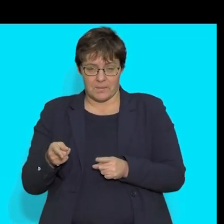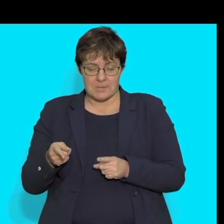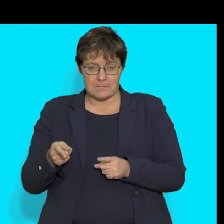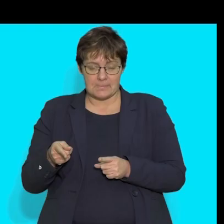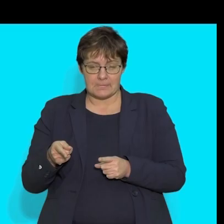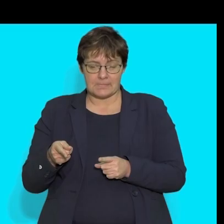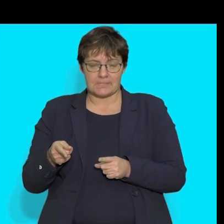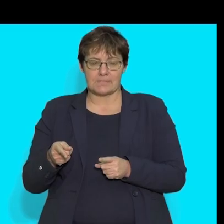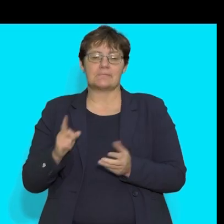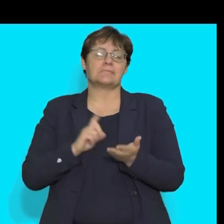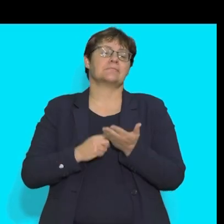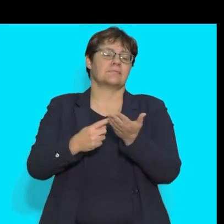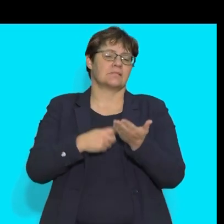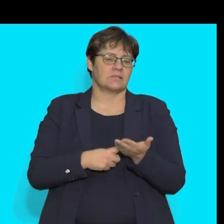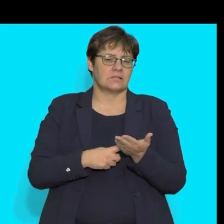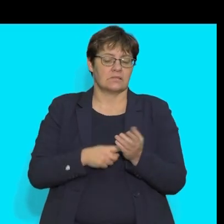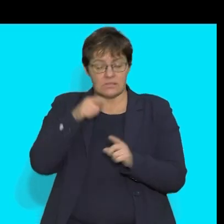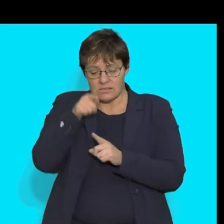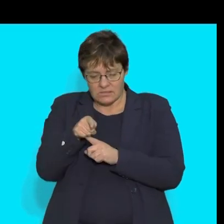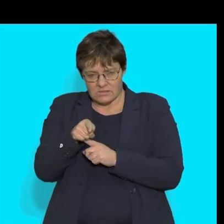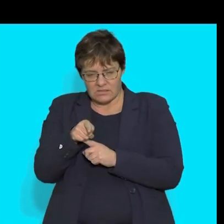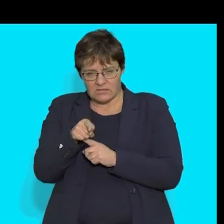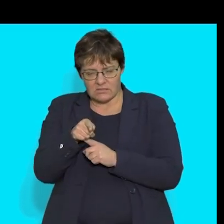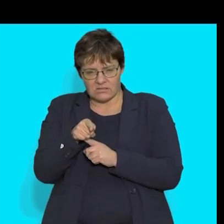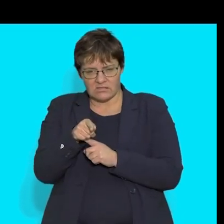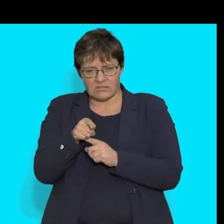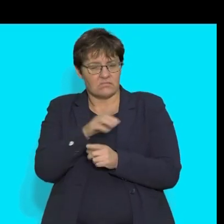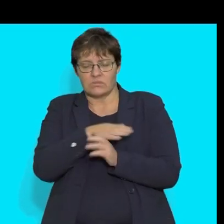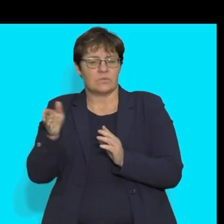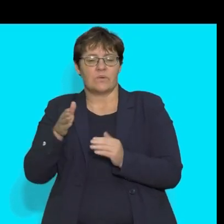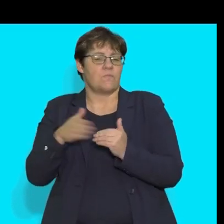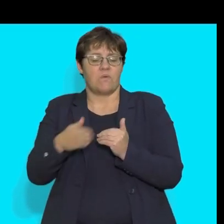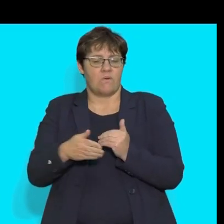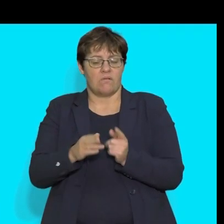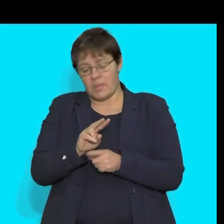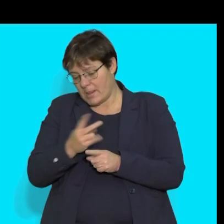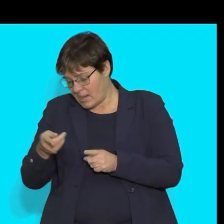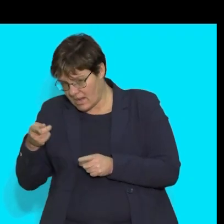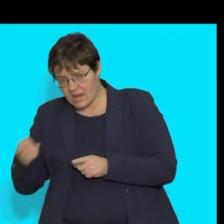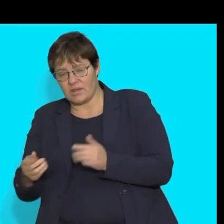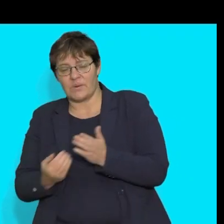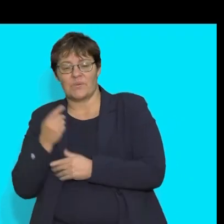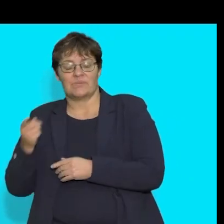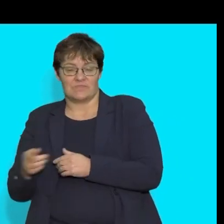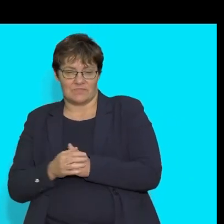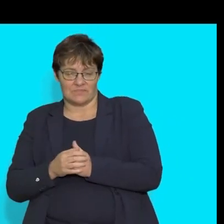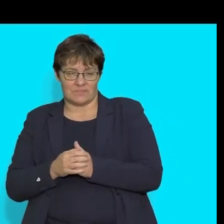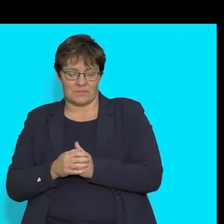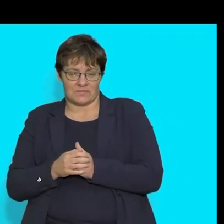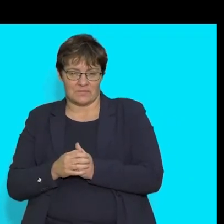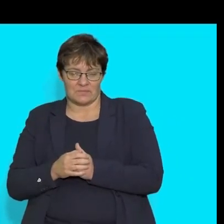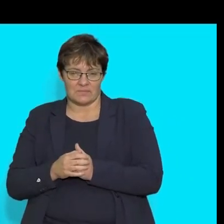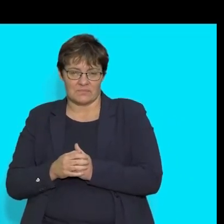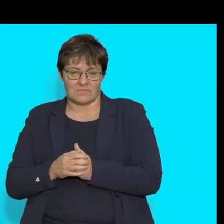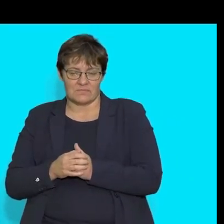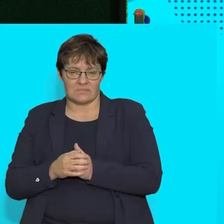the argument would be that this species no longer exists and has resulted in some change that has developed